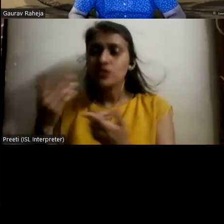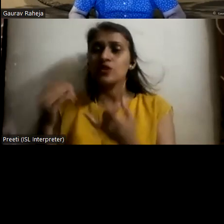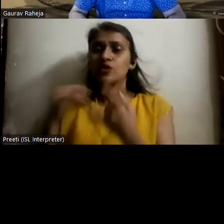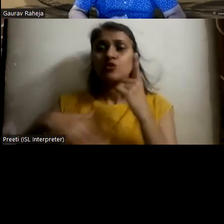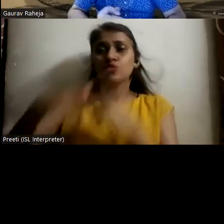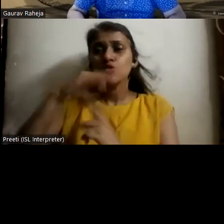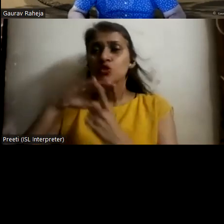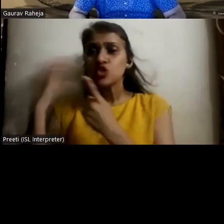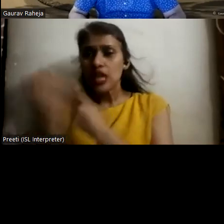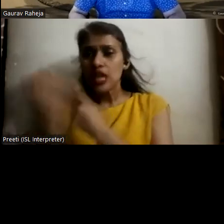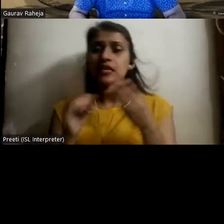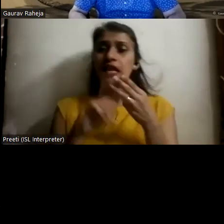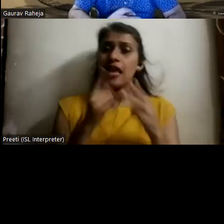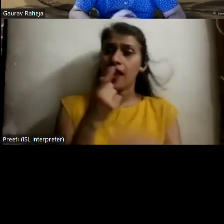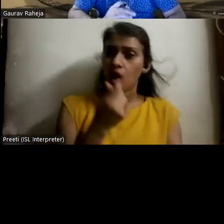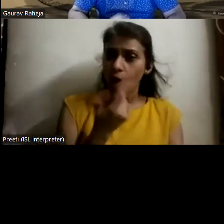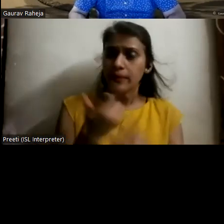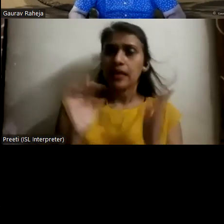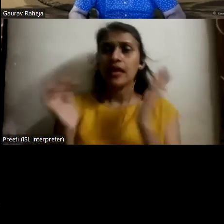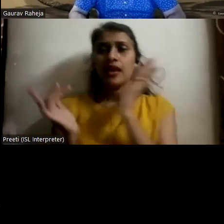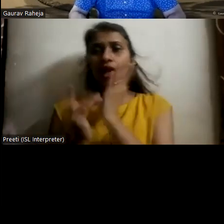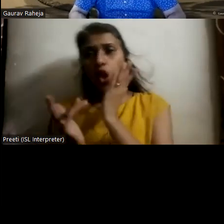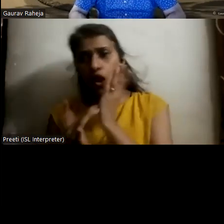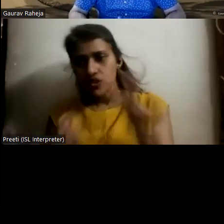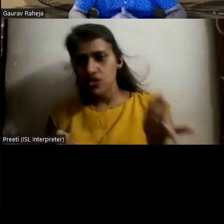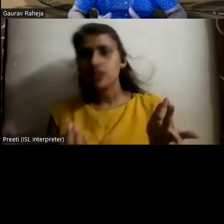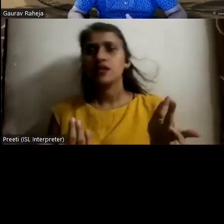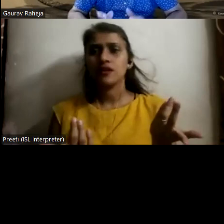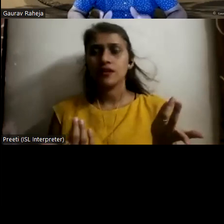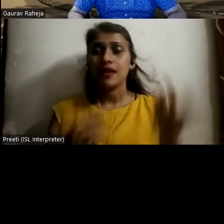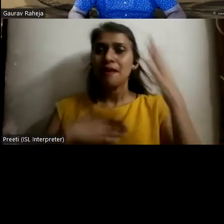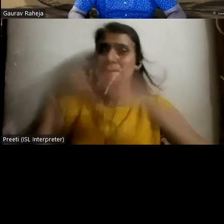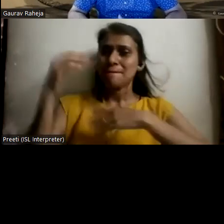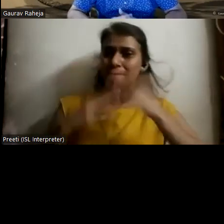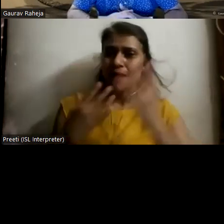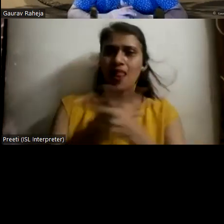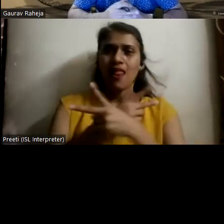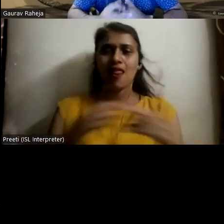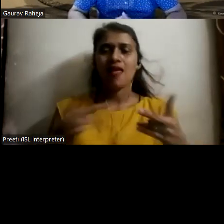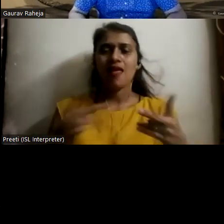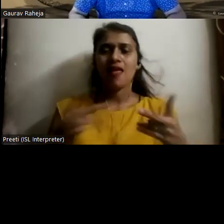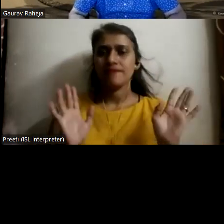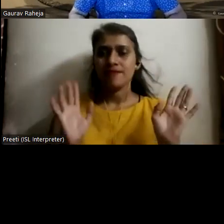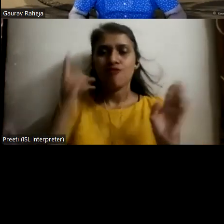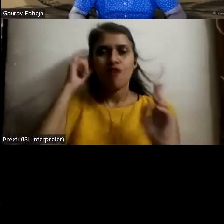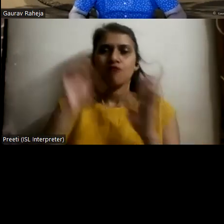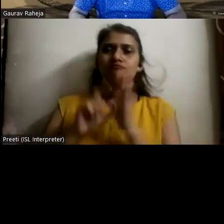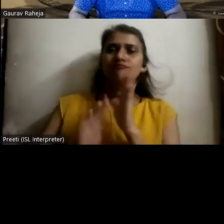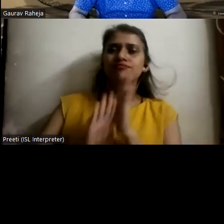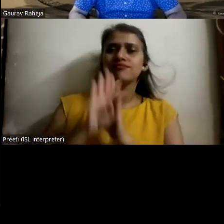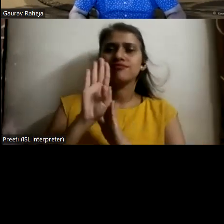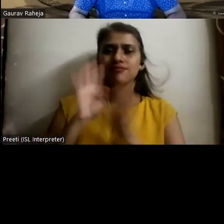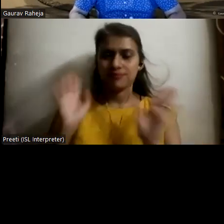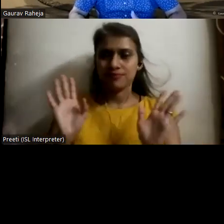socio-cultural, in economic, in technological, and in infrastructural sense of development.